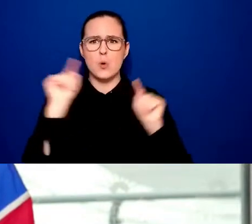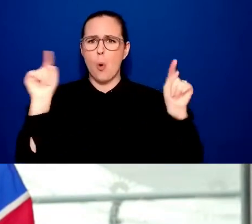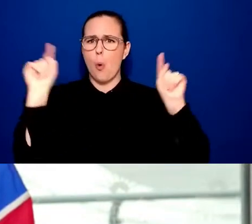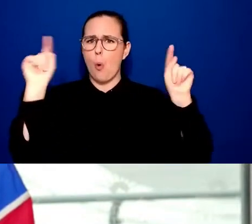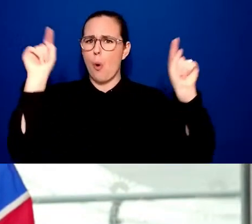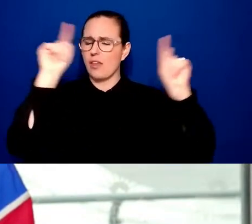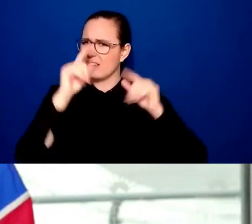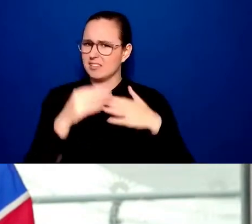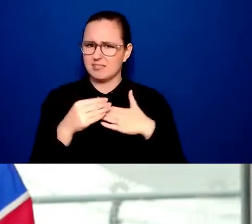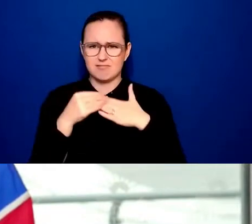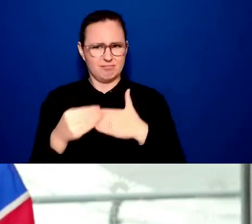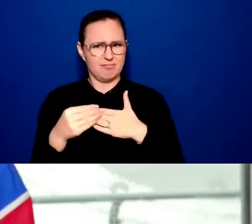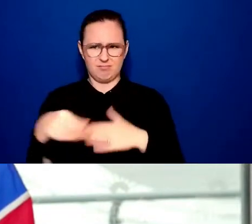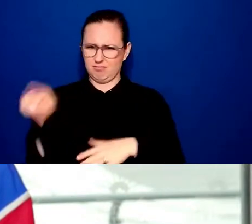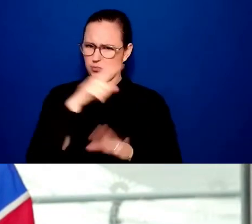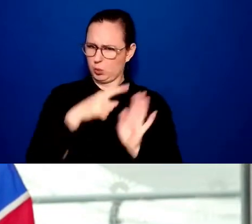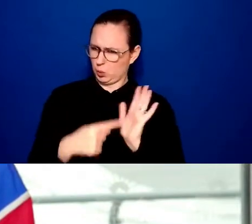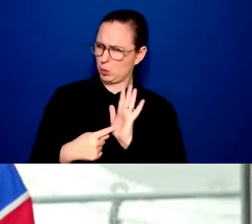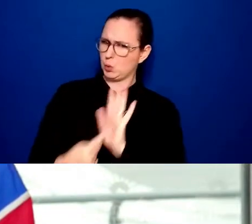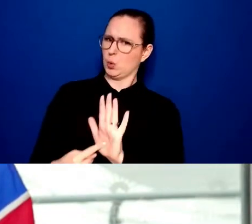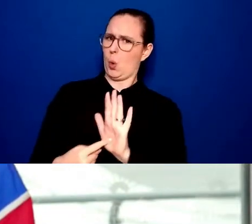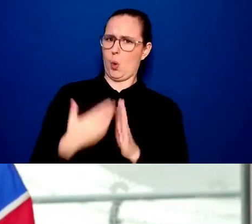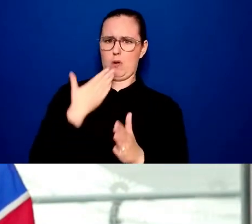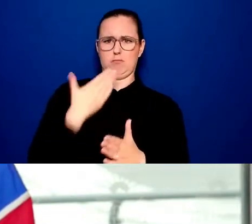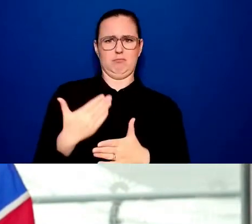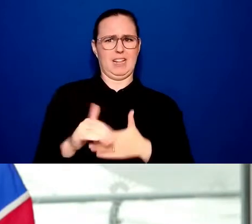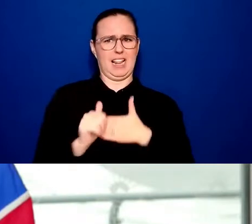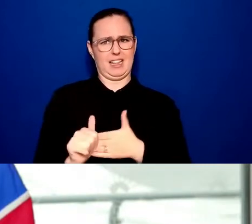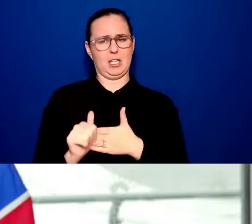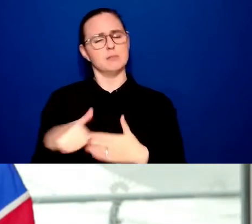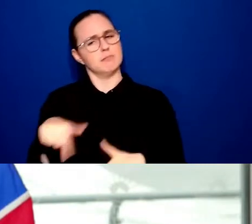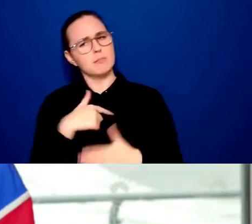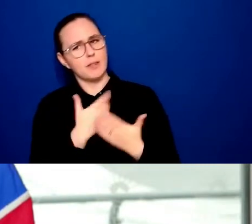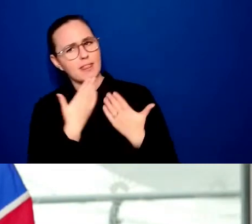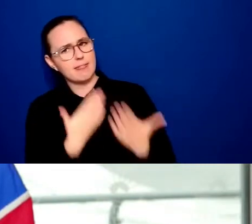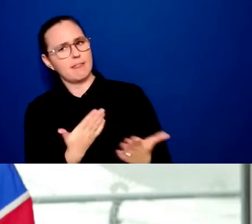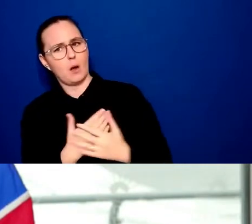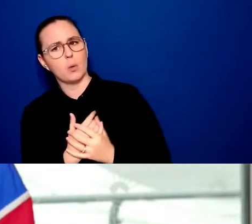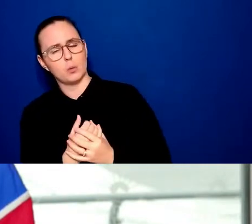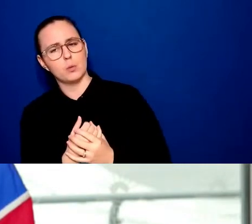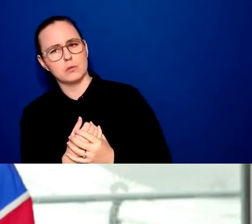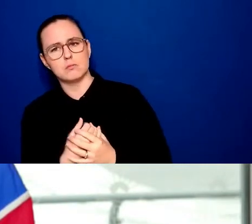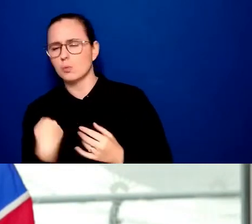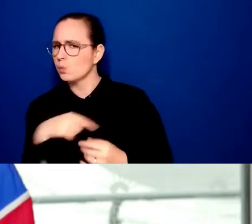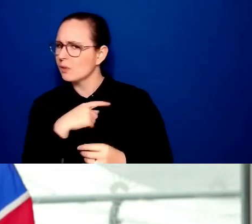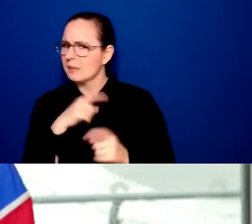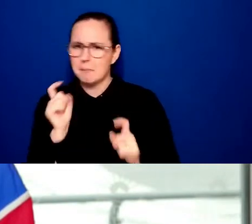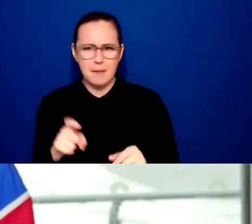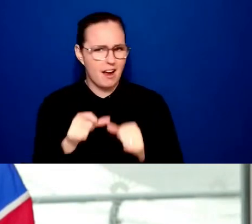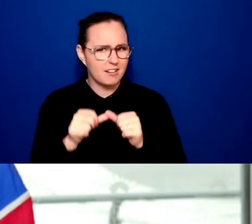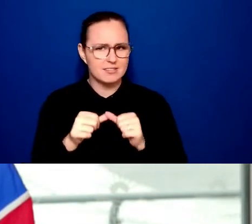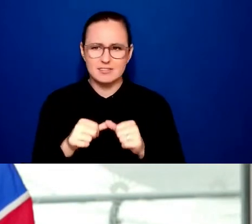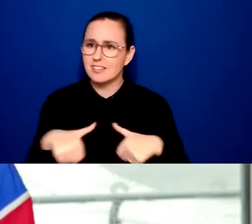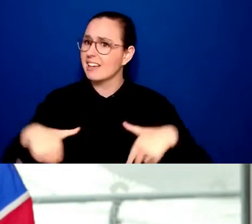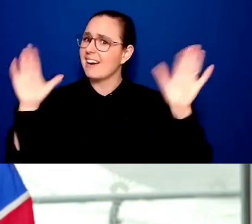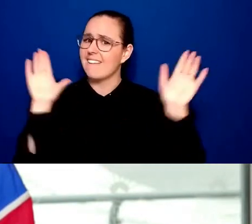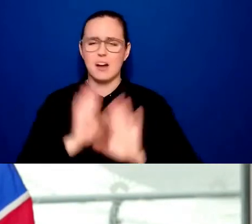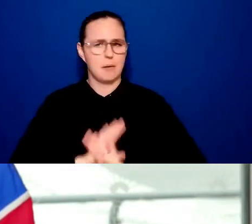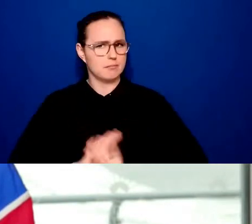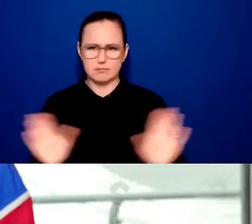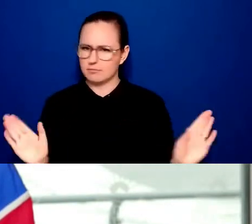region have shown great leadership, and we're very appreciative of that. And look, we have to keep going, right? Because there is one path